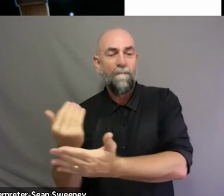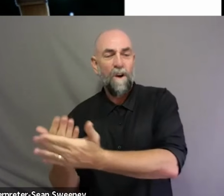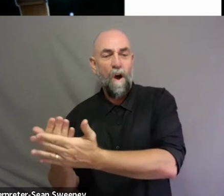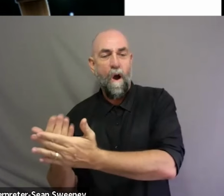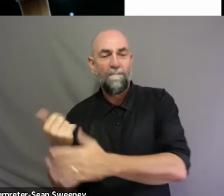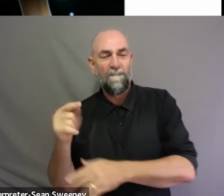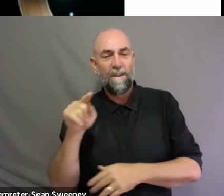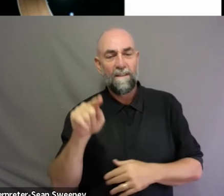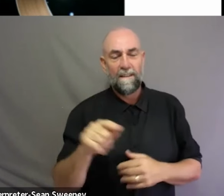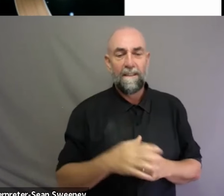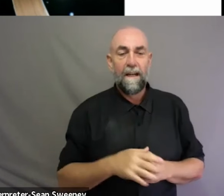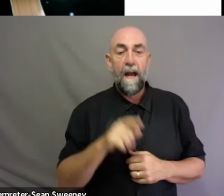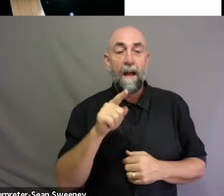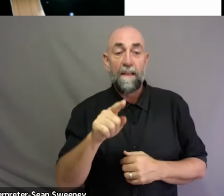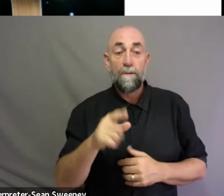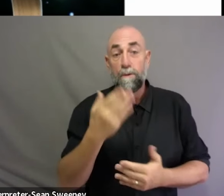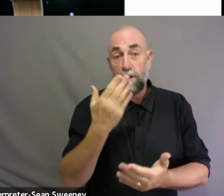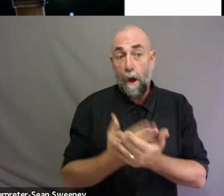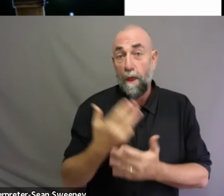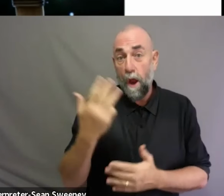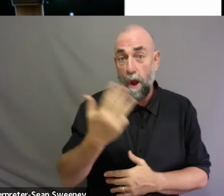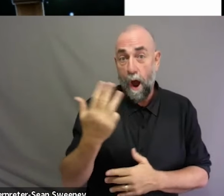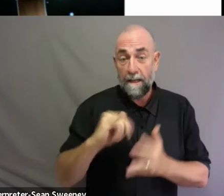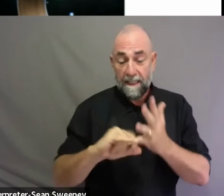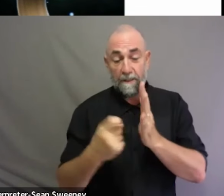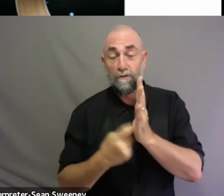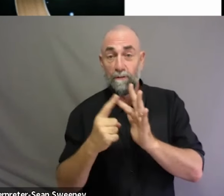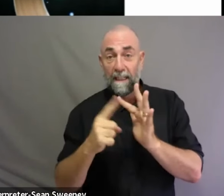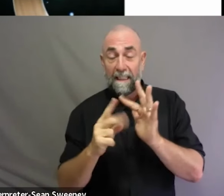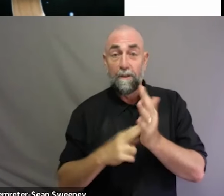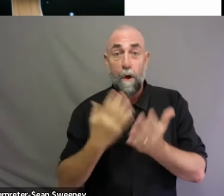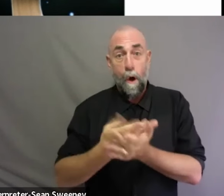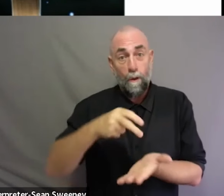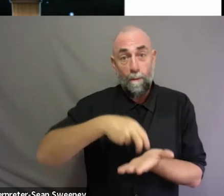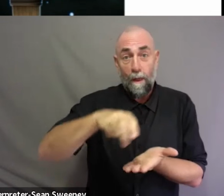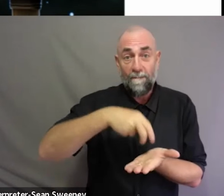was also on one of the 19 screens along the boulevard.